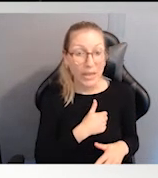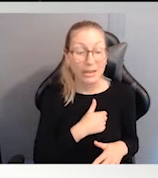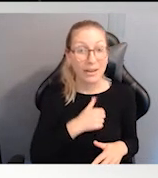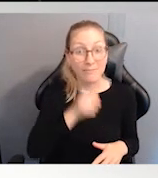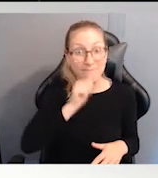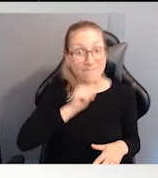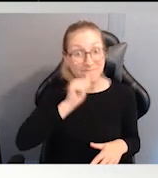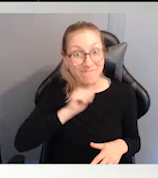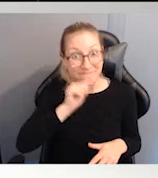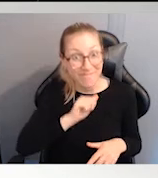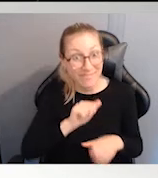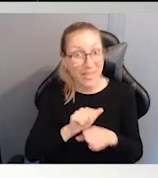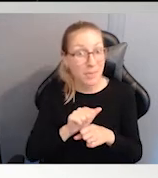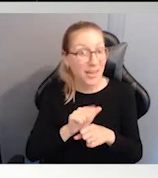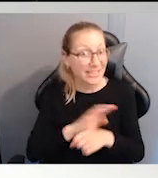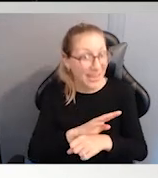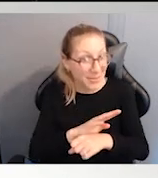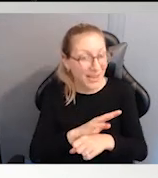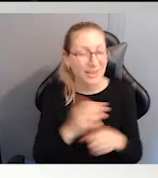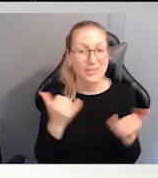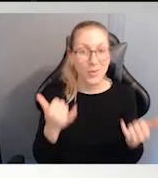on. So here we go.